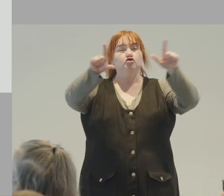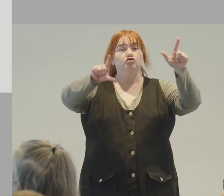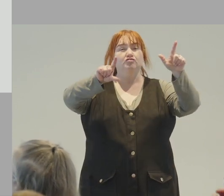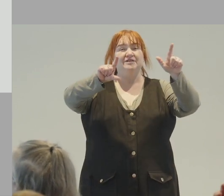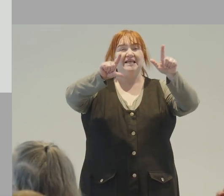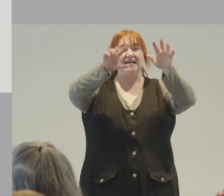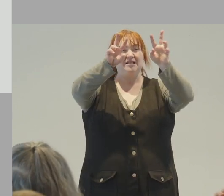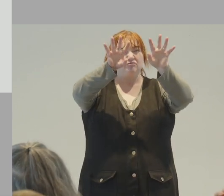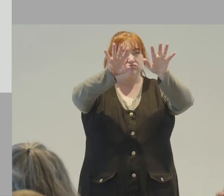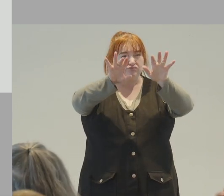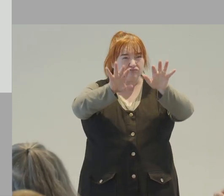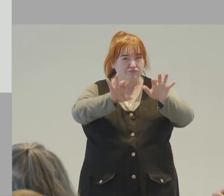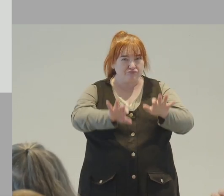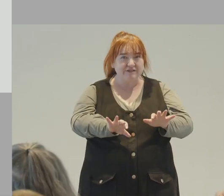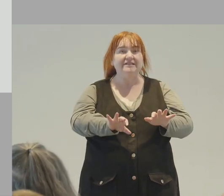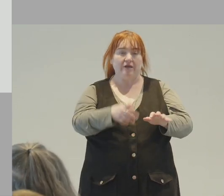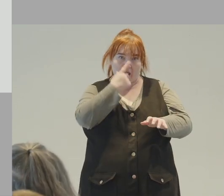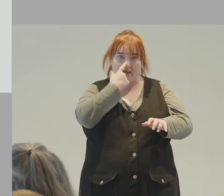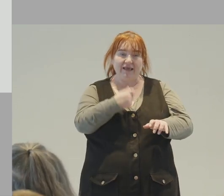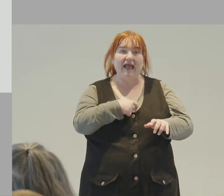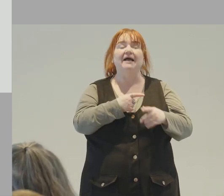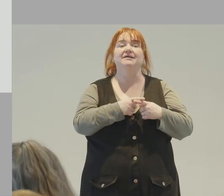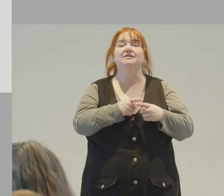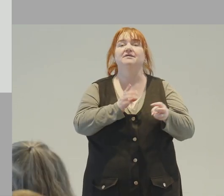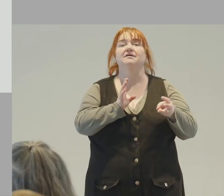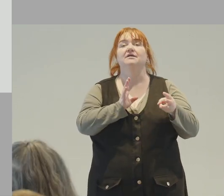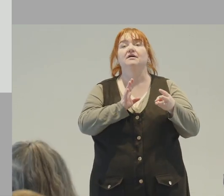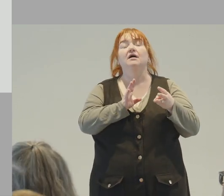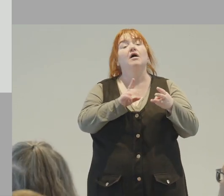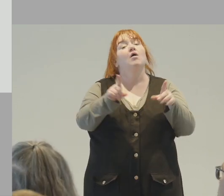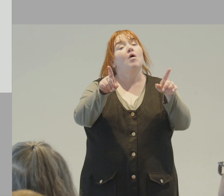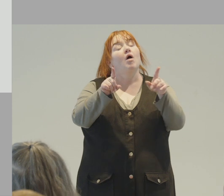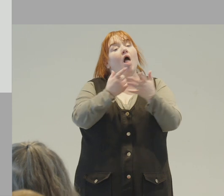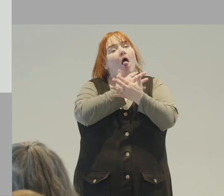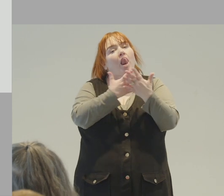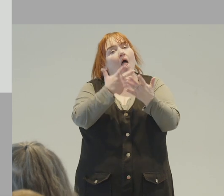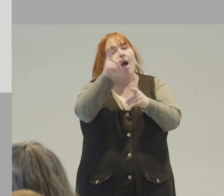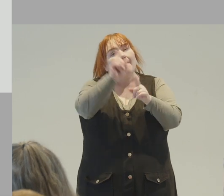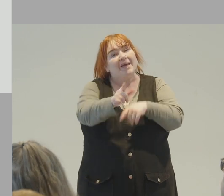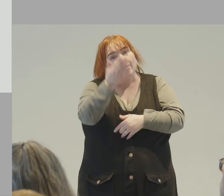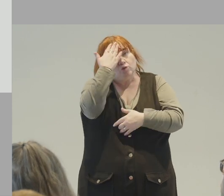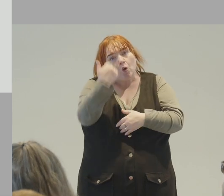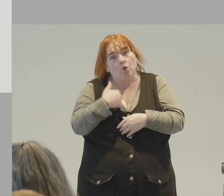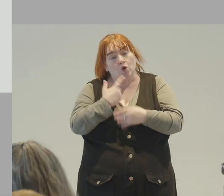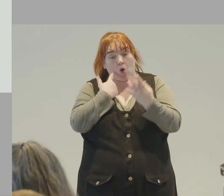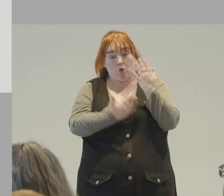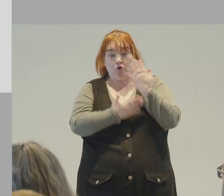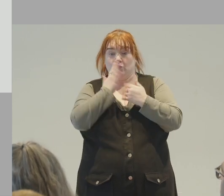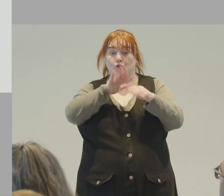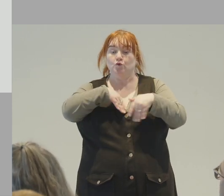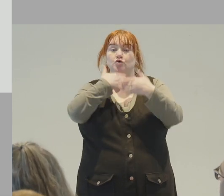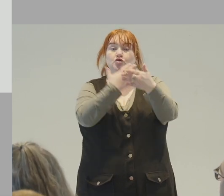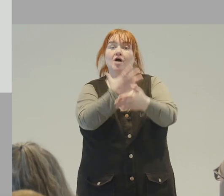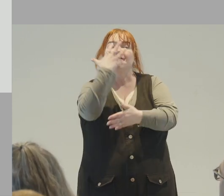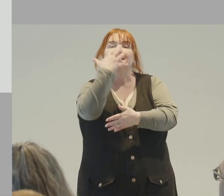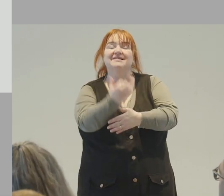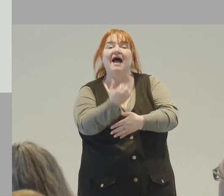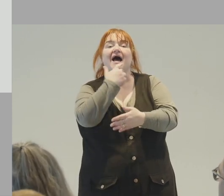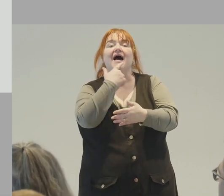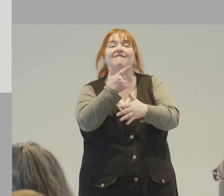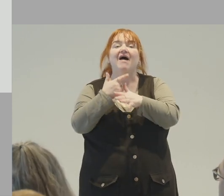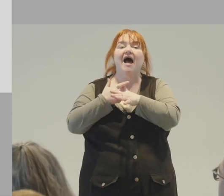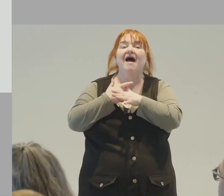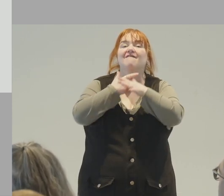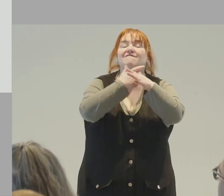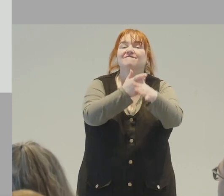Another thing a lot of people don't know, it can cover advice on managing mental health at work. This actually might come